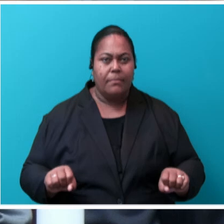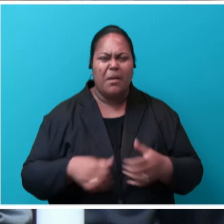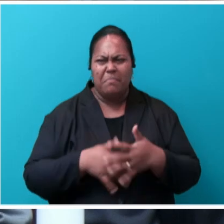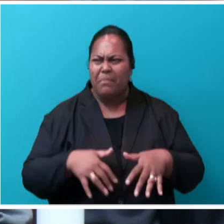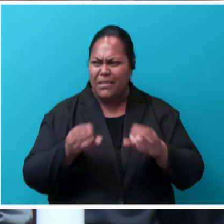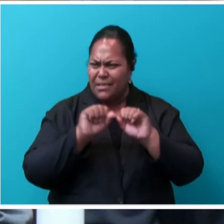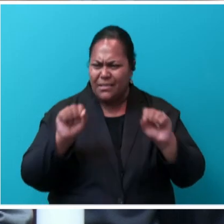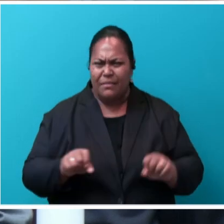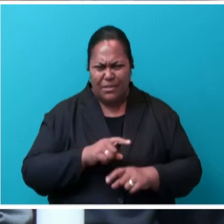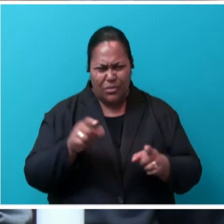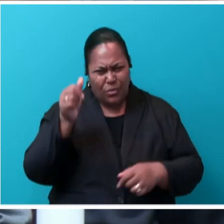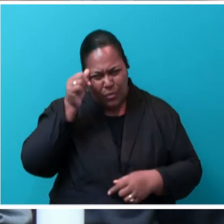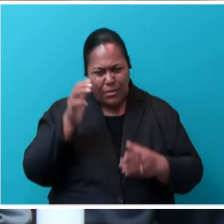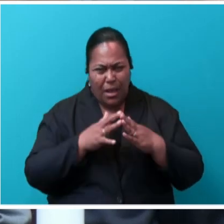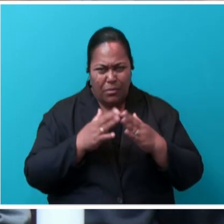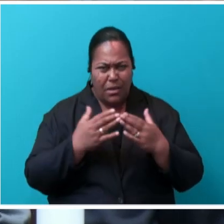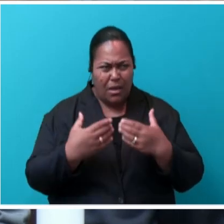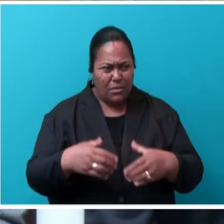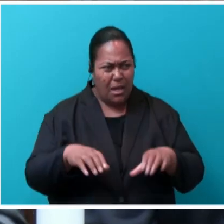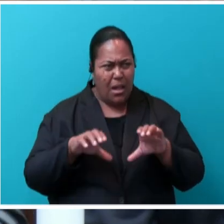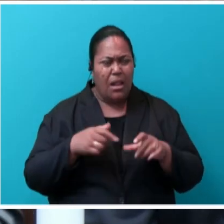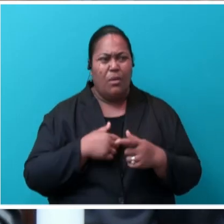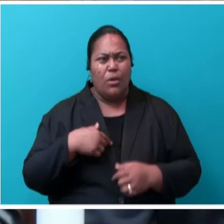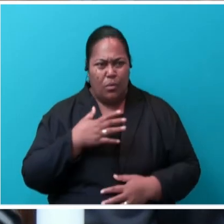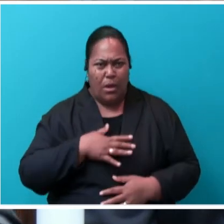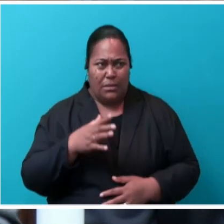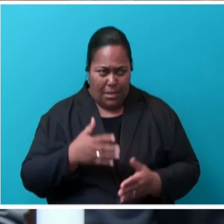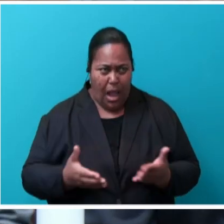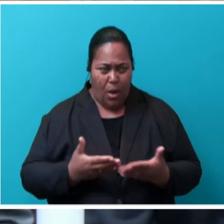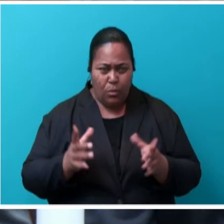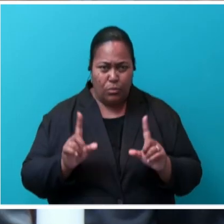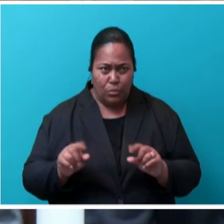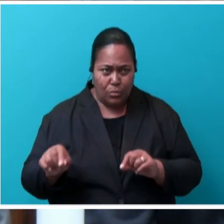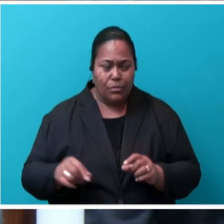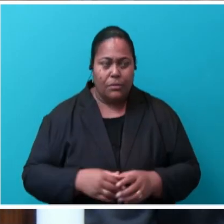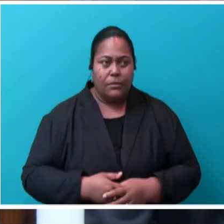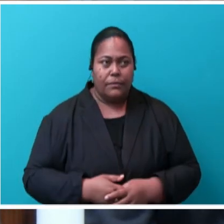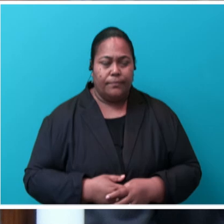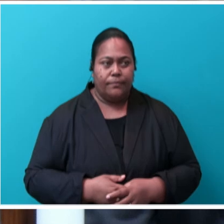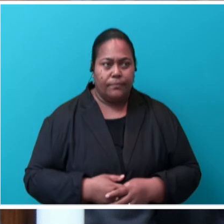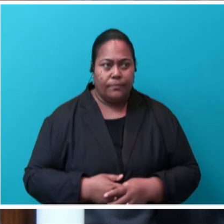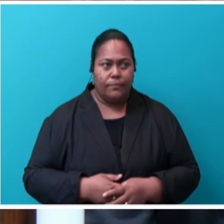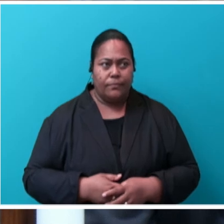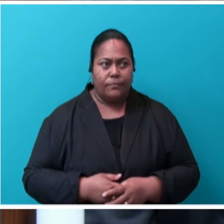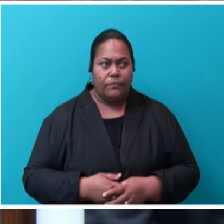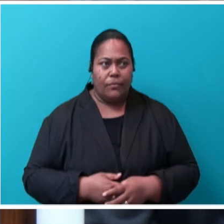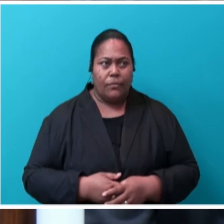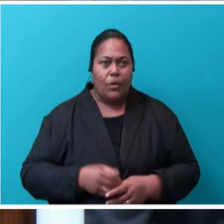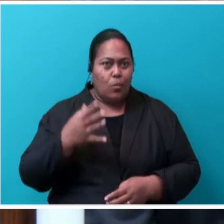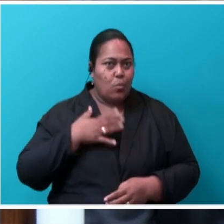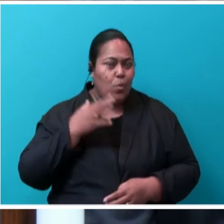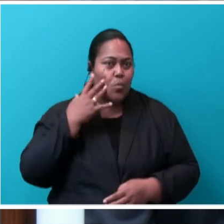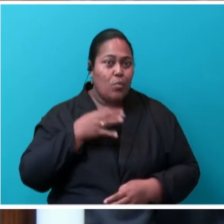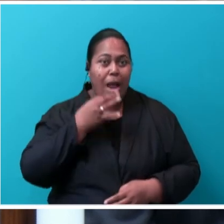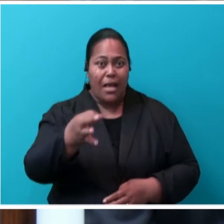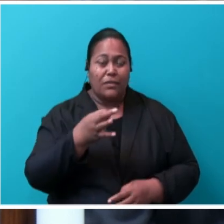all municipalities, something that we are selecting right now, because when we request for reports, really difficult to obtain these reports